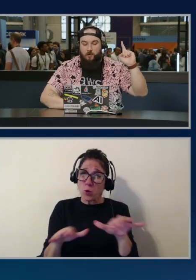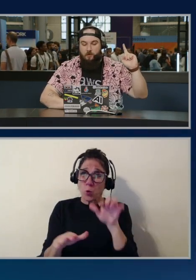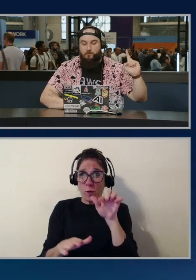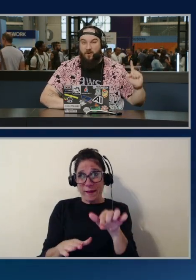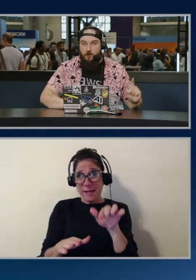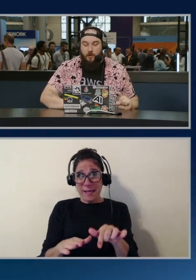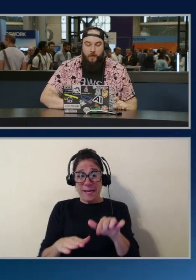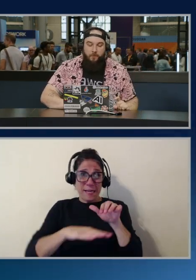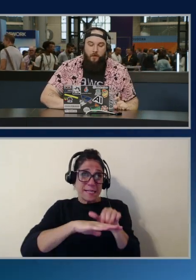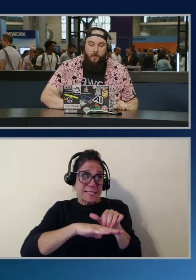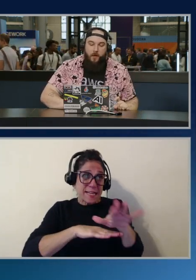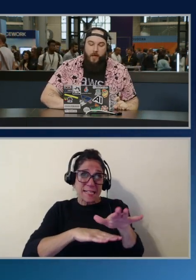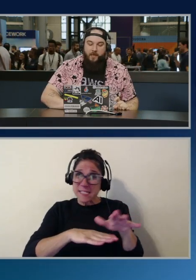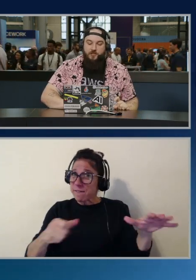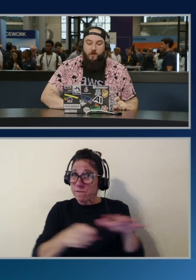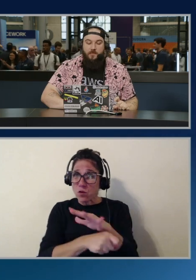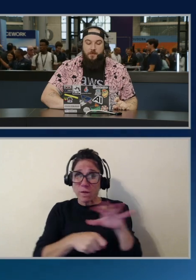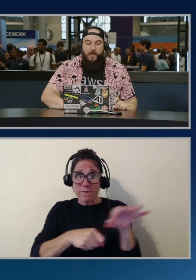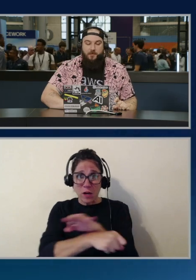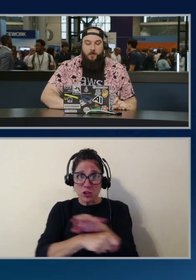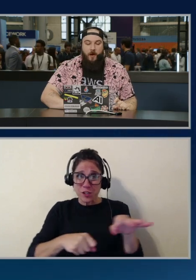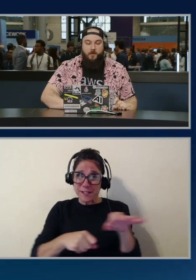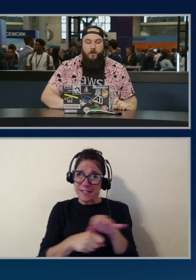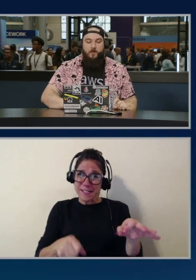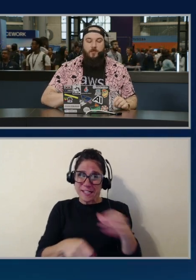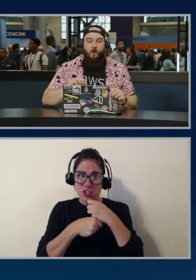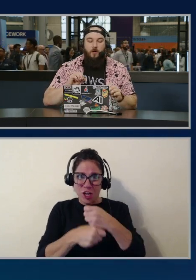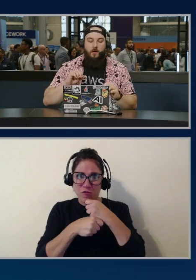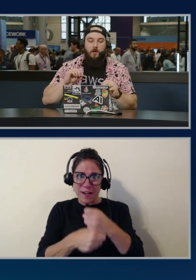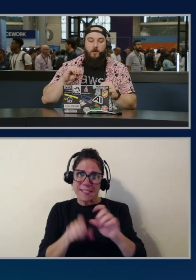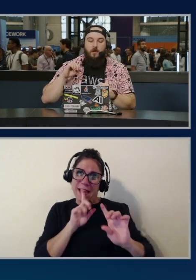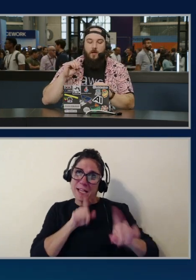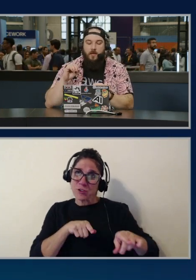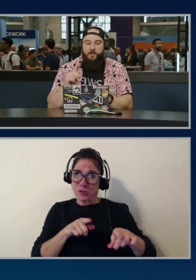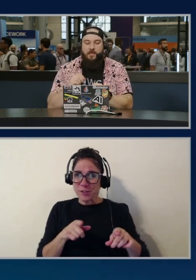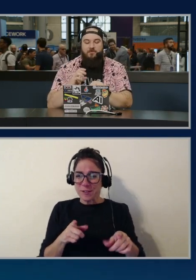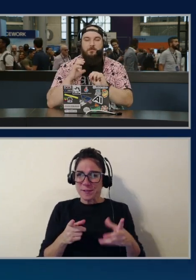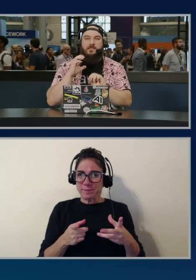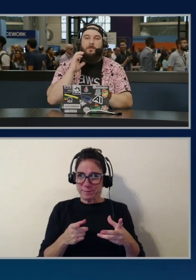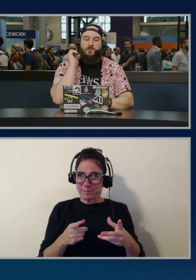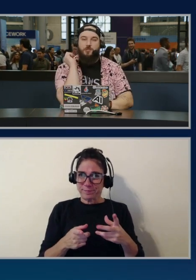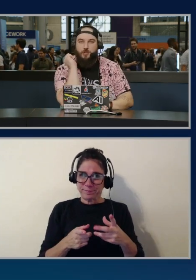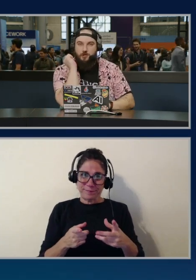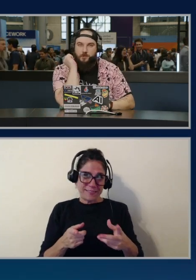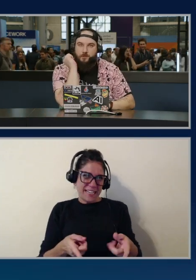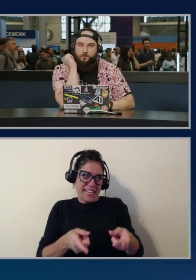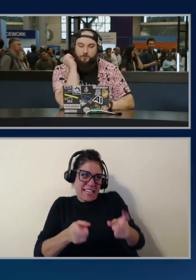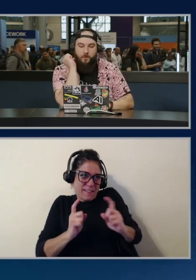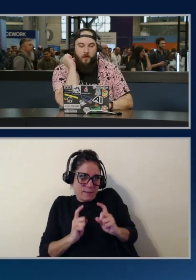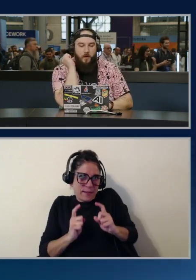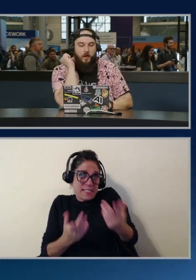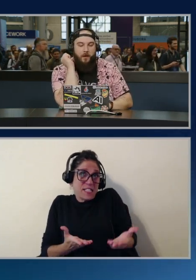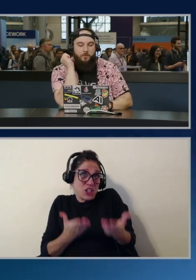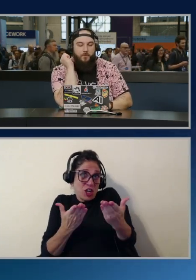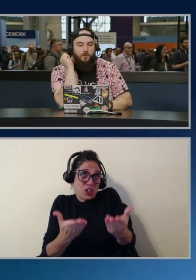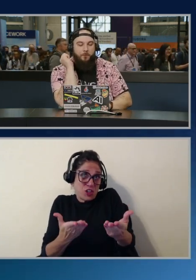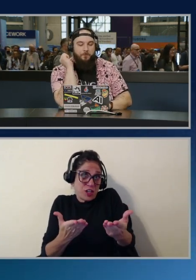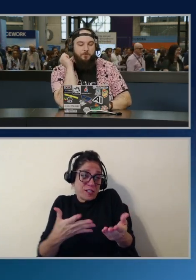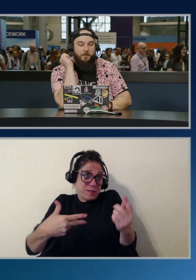the whole function again, and it generates me the answer, right? So it gives me some suggestions.